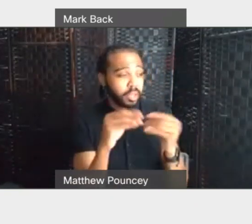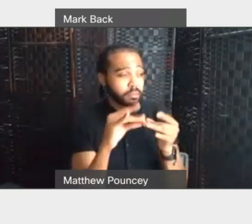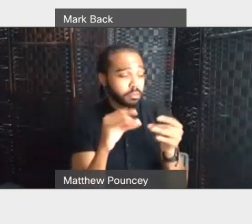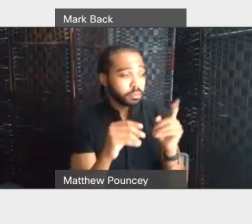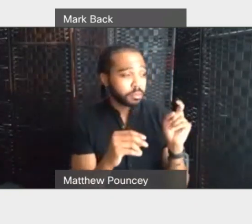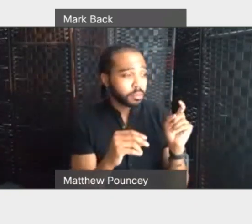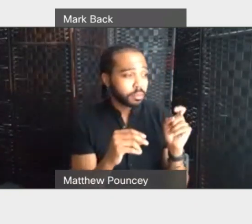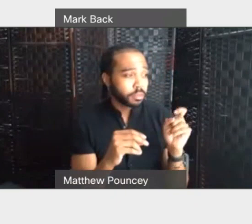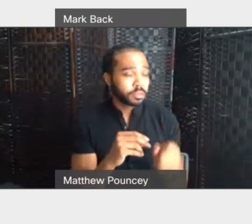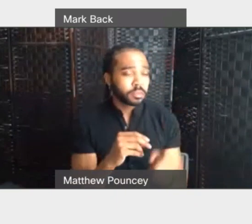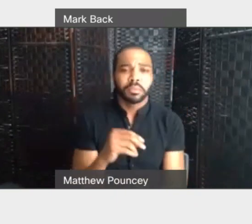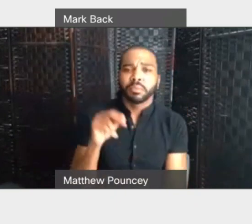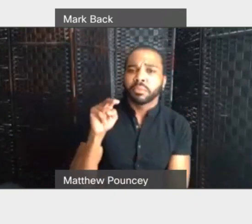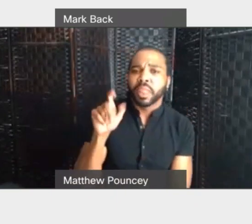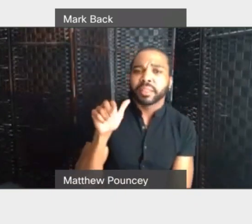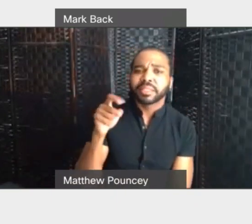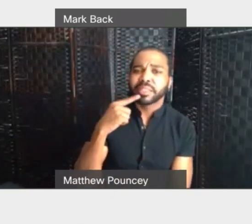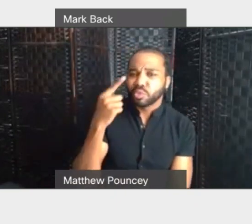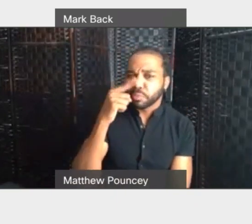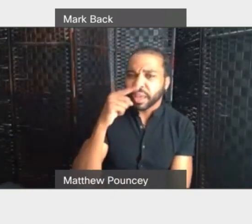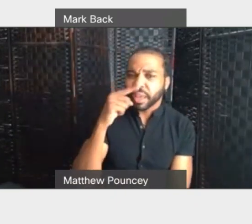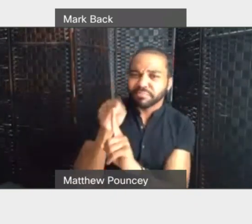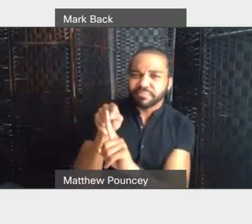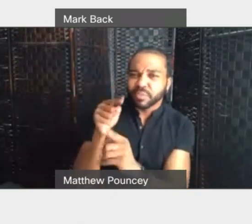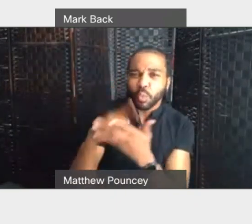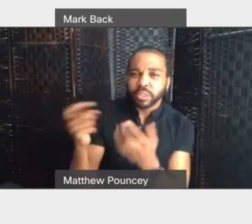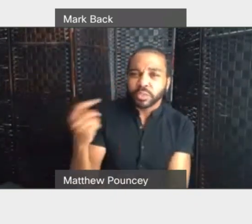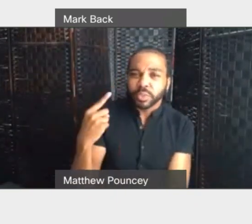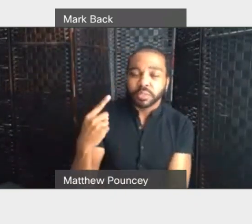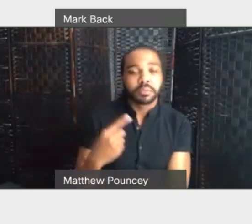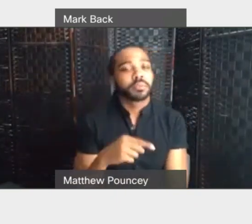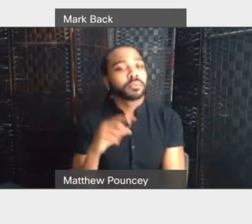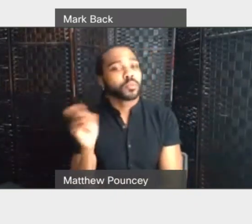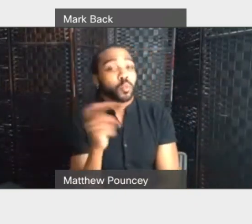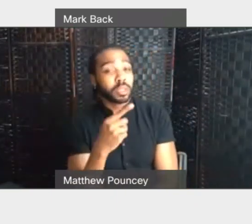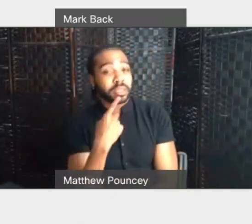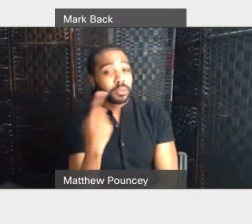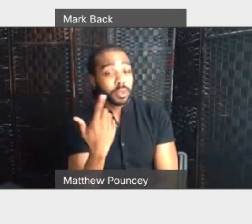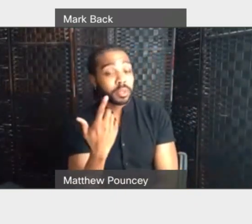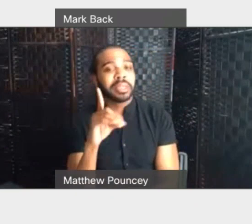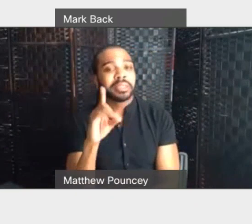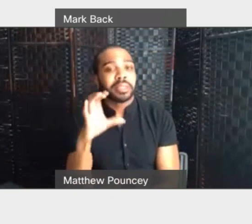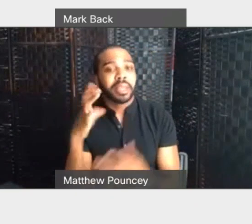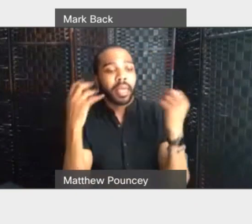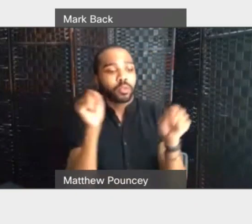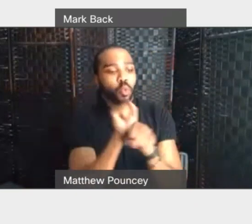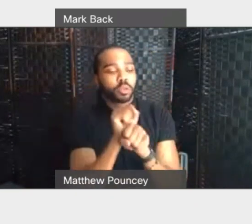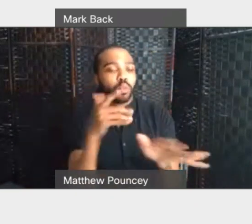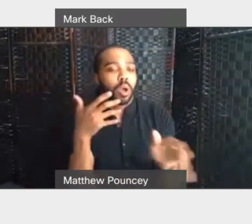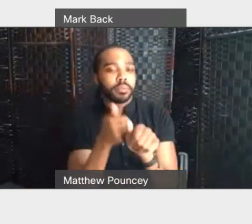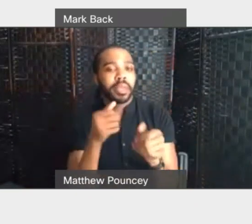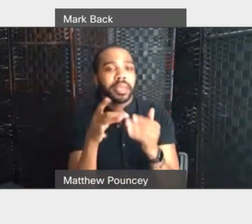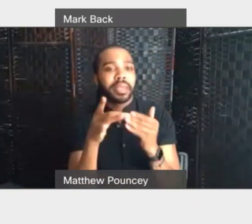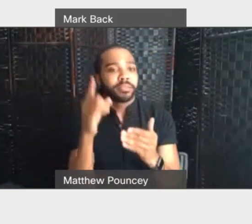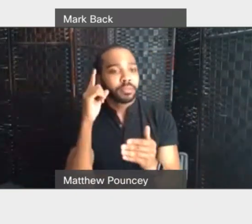expand further. What was the question? Can you just repeat the question one more time? Is DC Health working to update guidance for people supported by